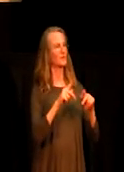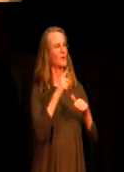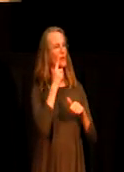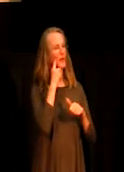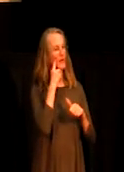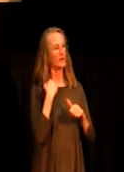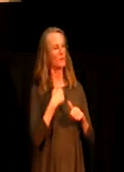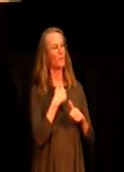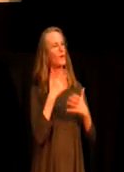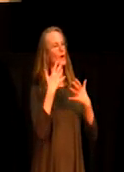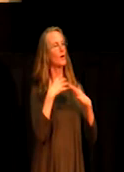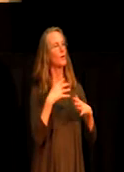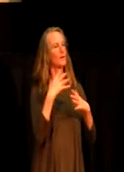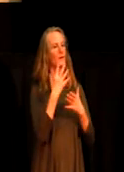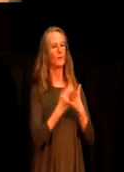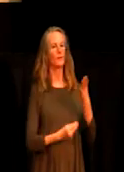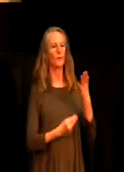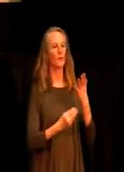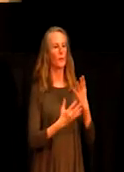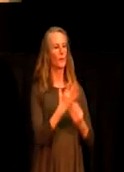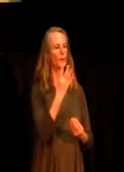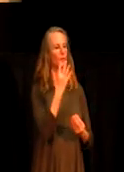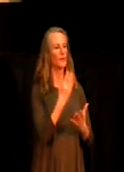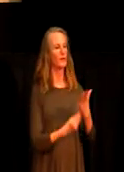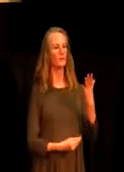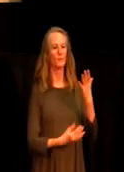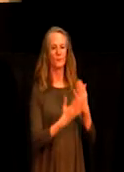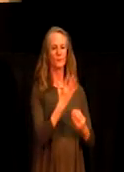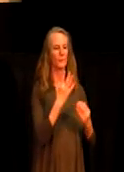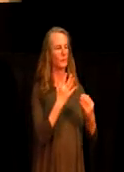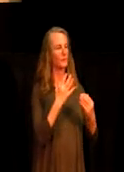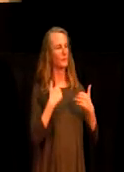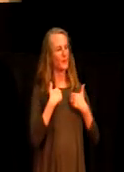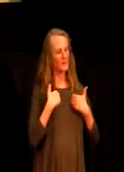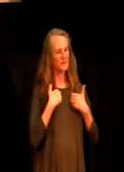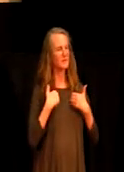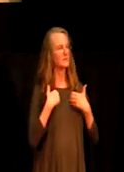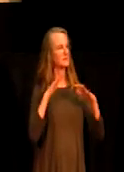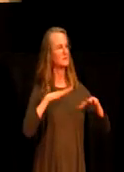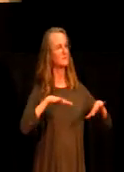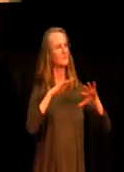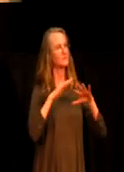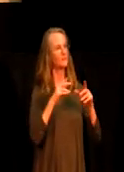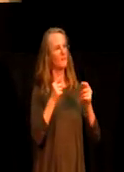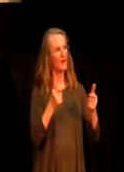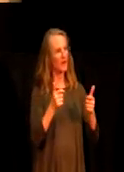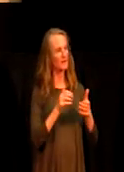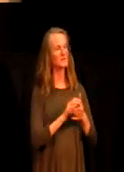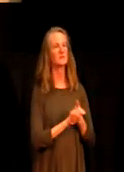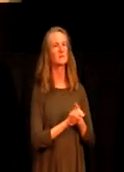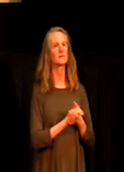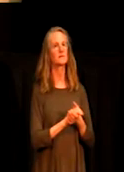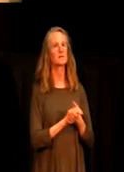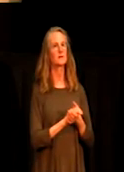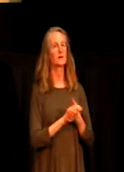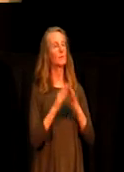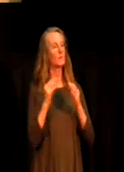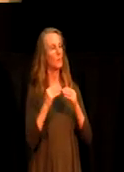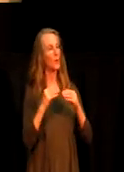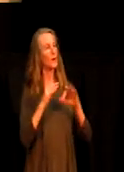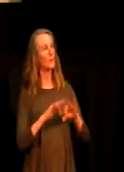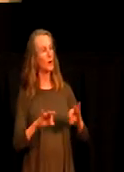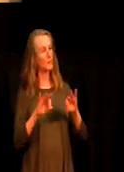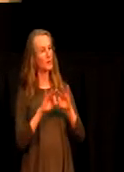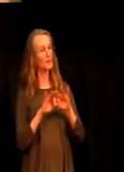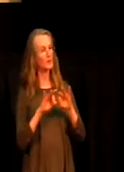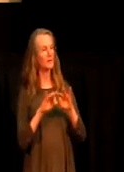losing species on a global scale at an accelerated rate. To me, the bigger issue, being a